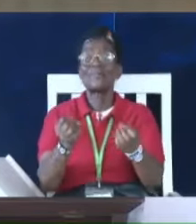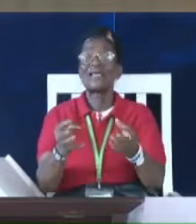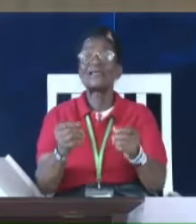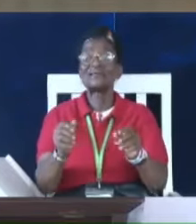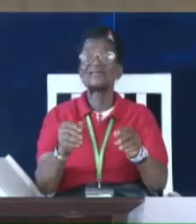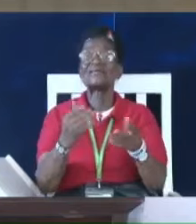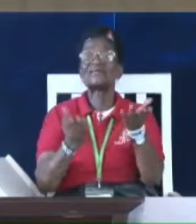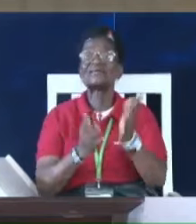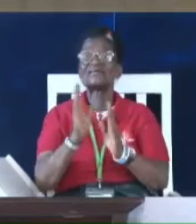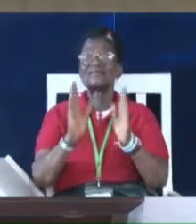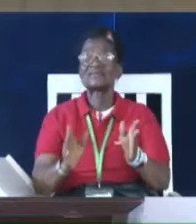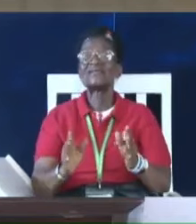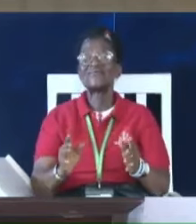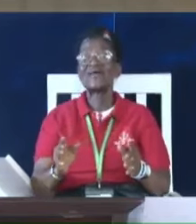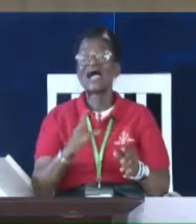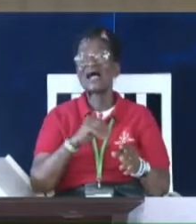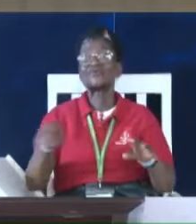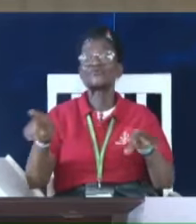etc.